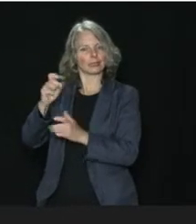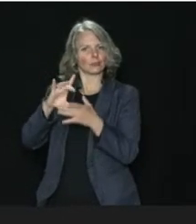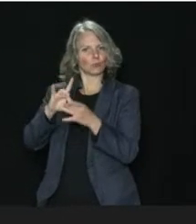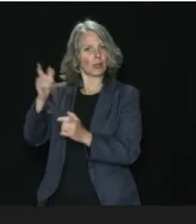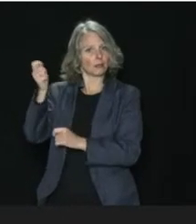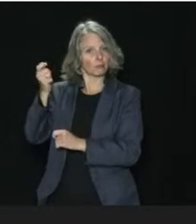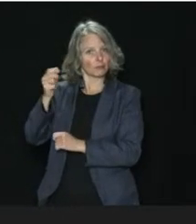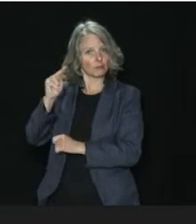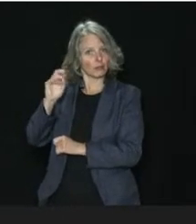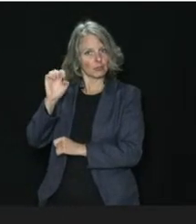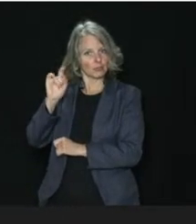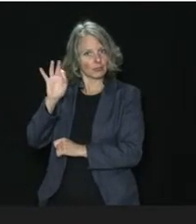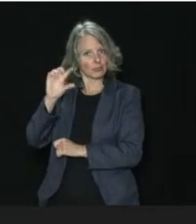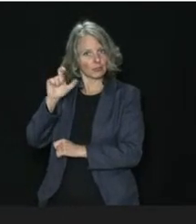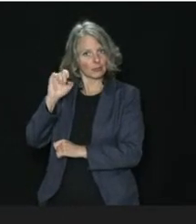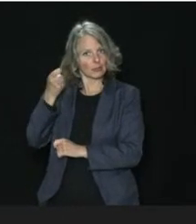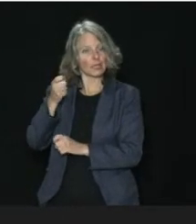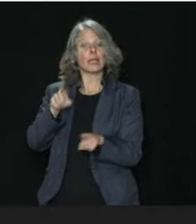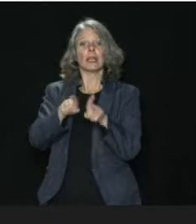Facebook,